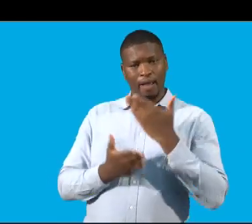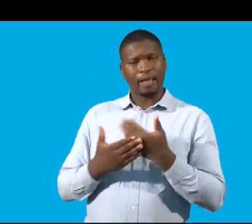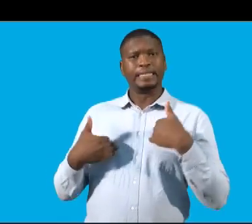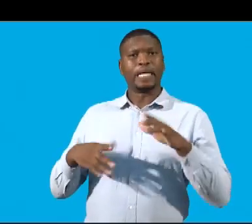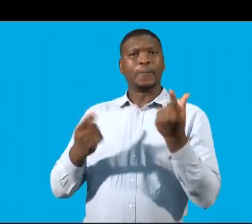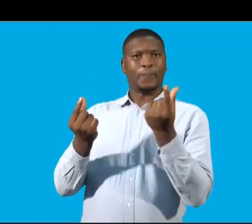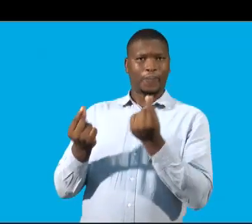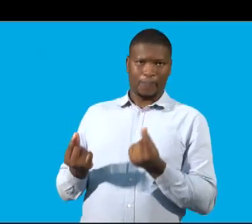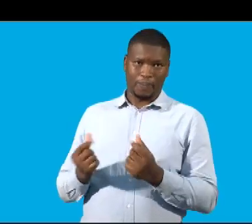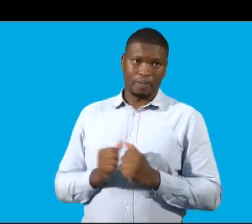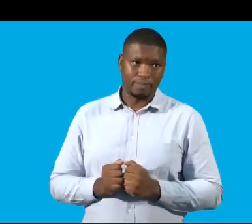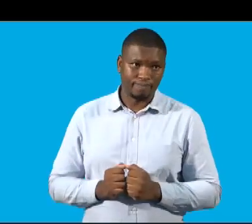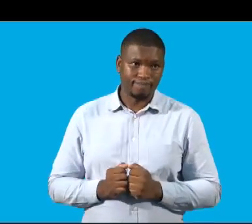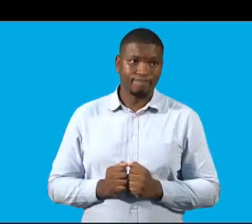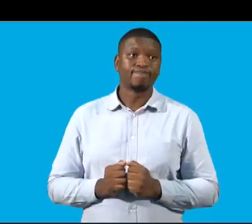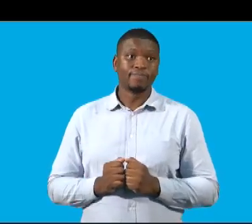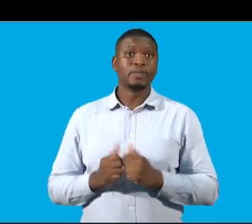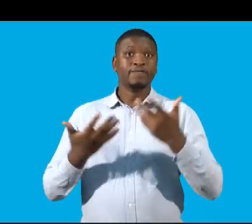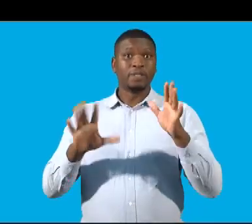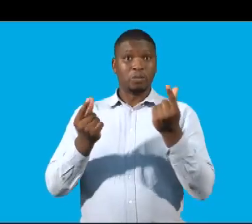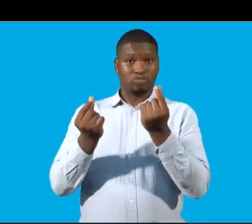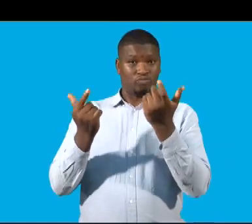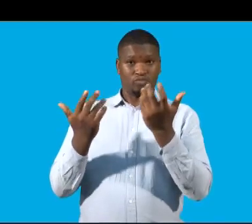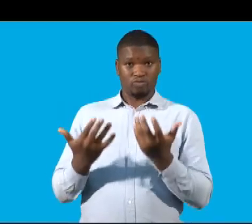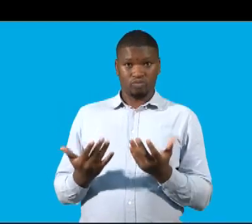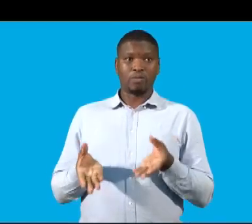bracket there, and when we've calculated it, it gives us